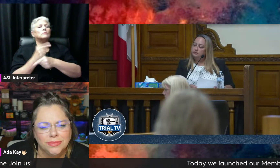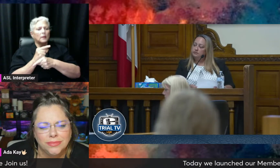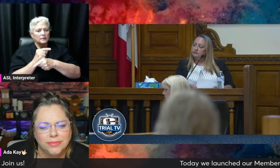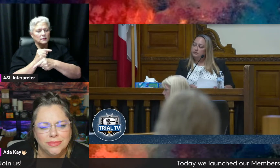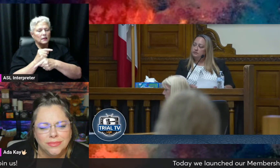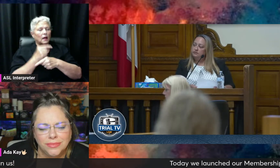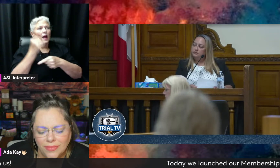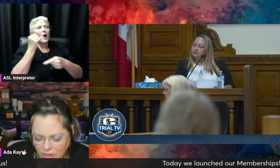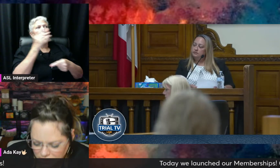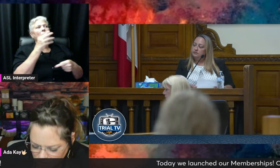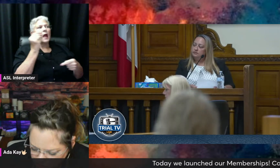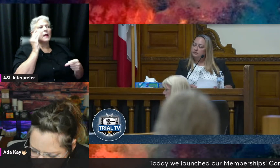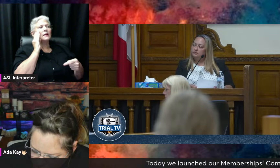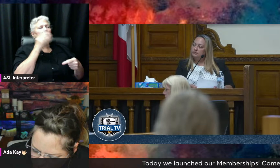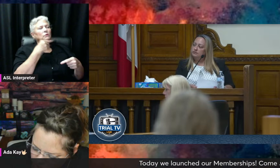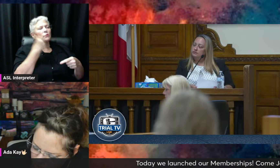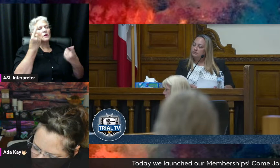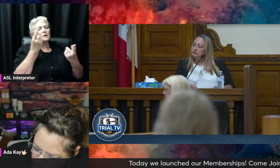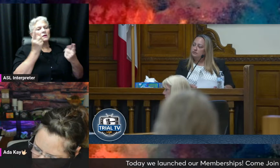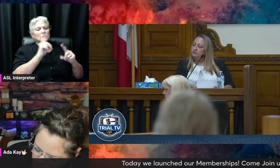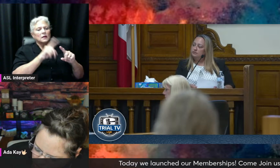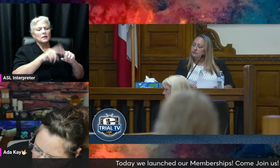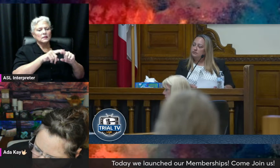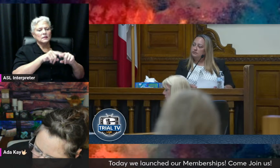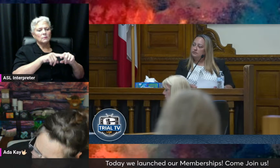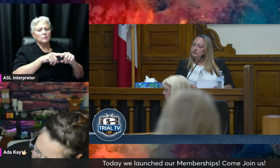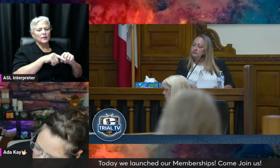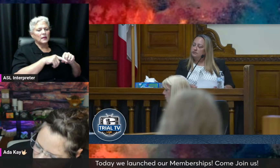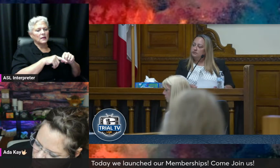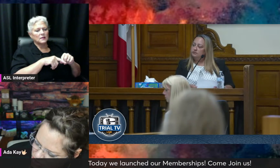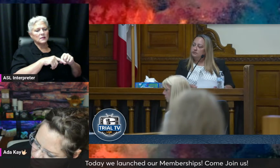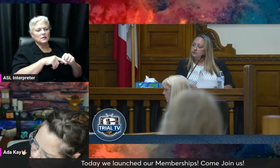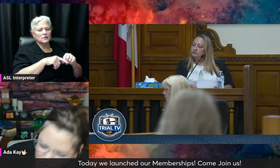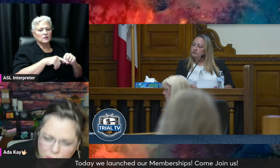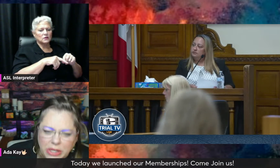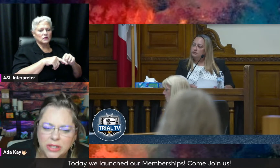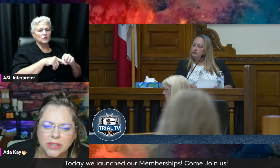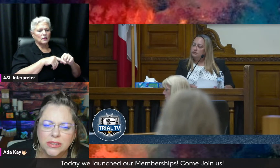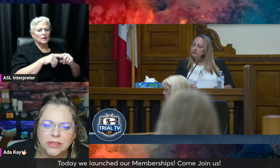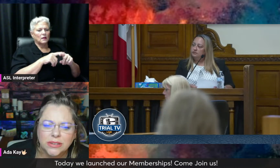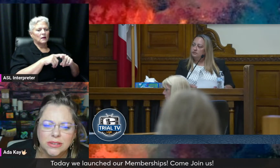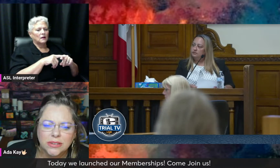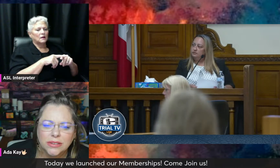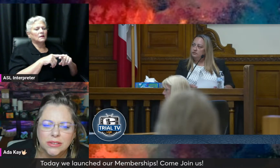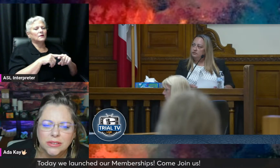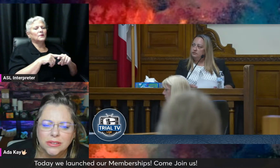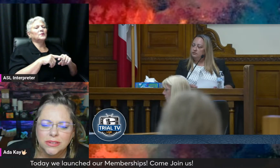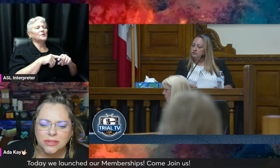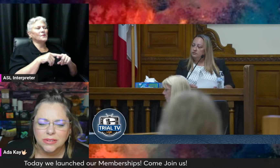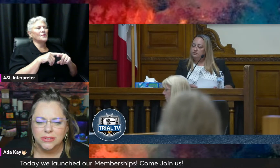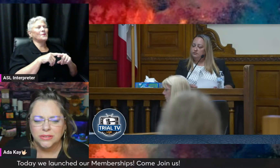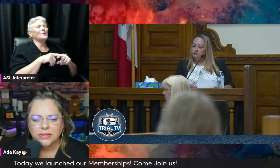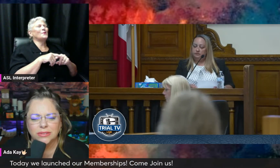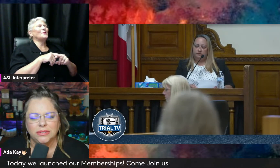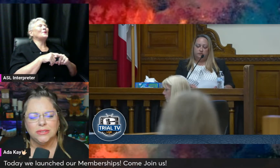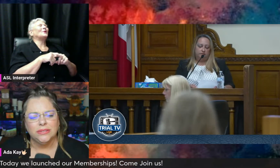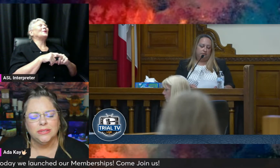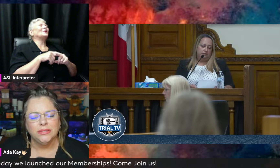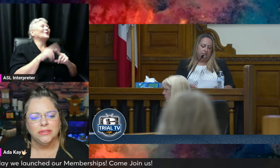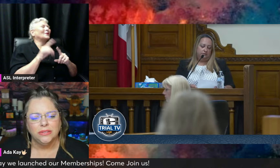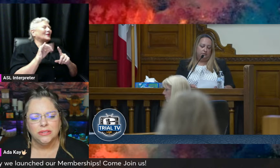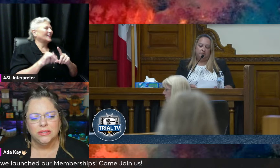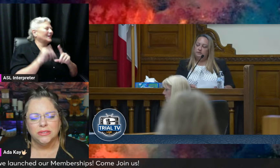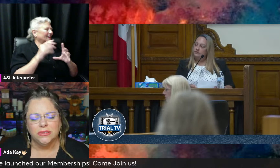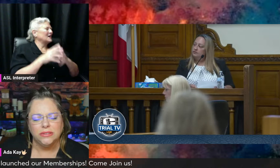depend to some extent on how much questions exposure are to her stupid. DNA that location